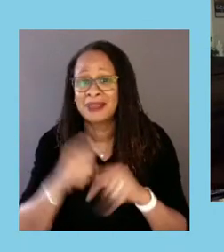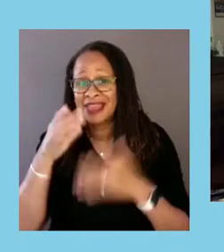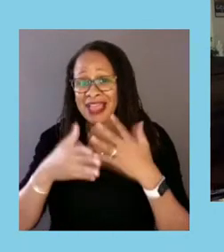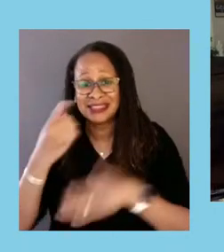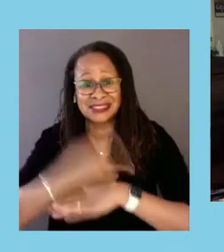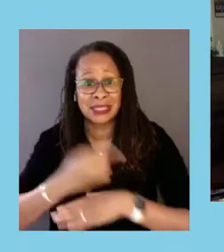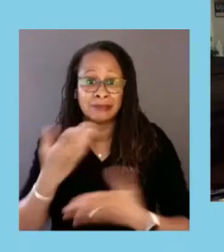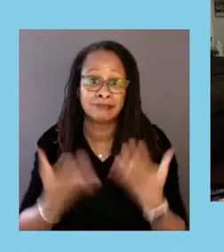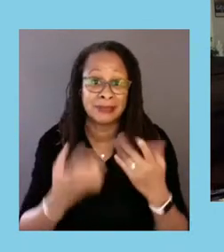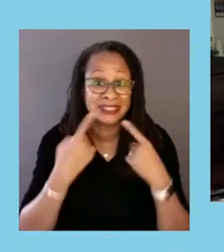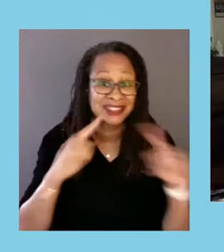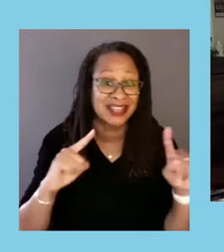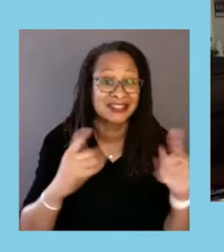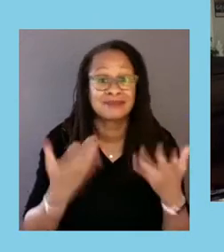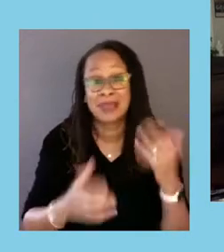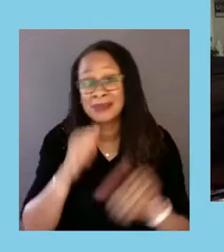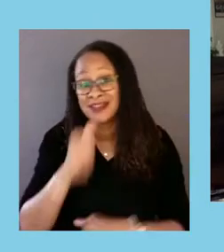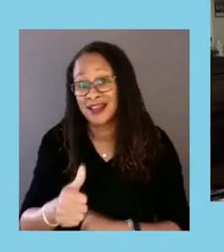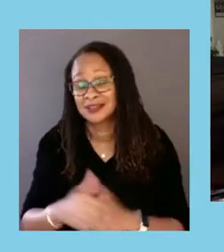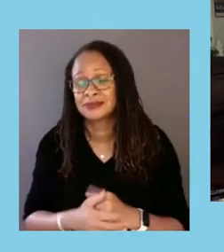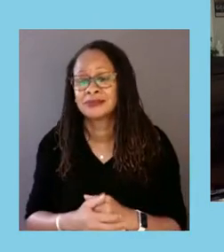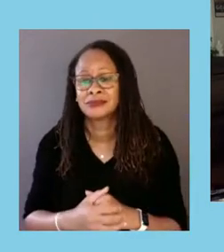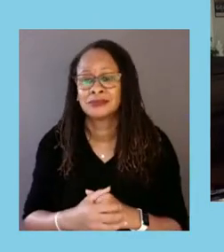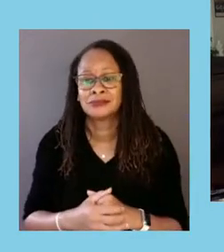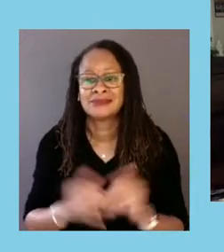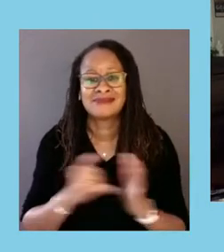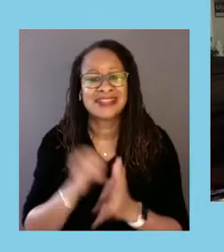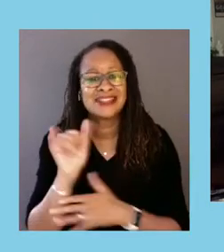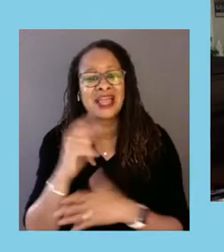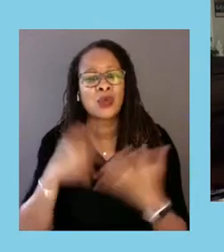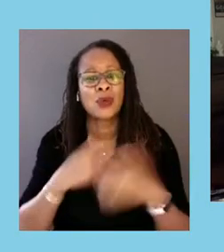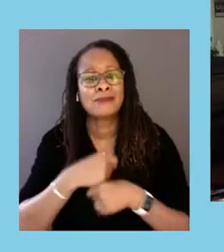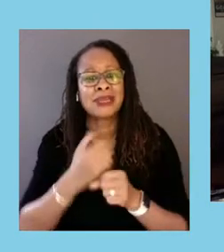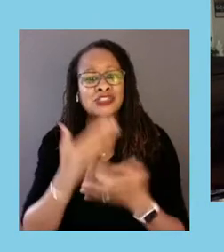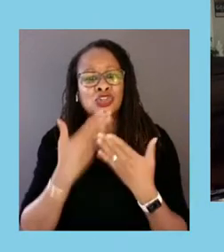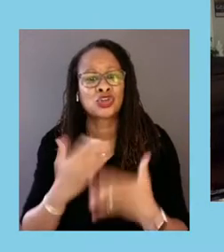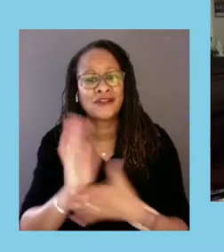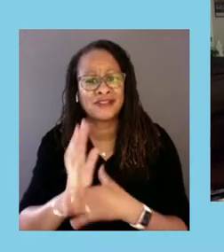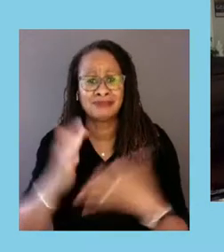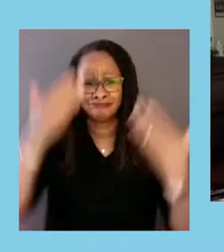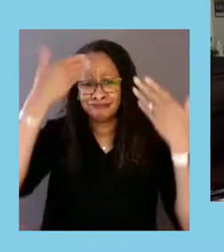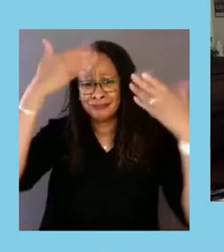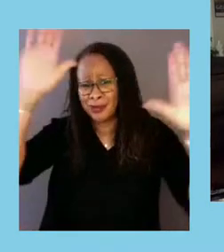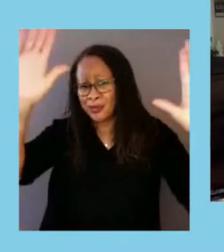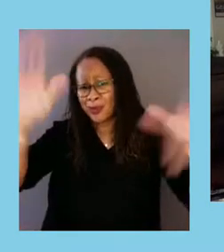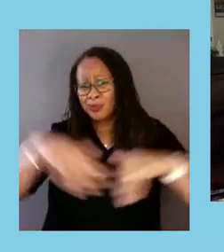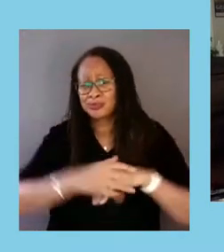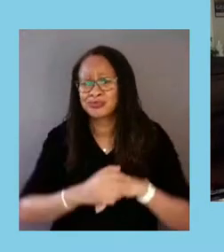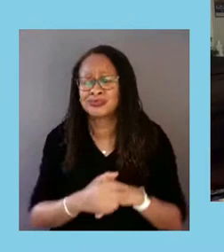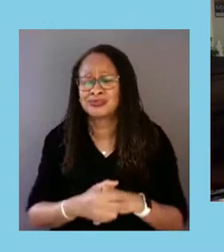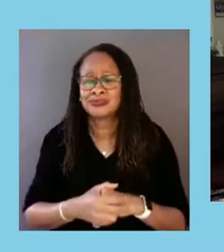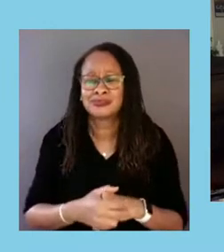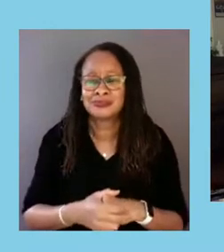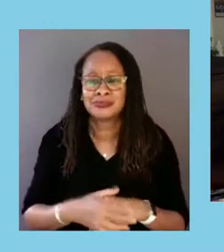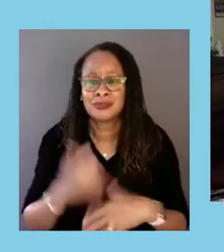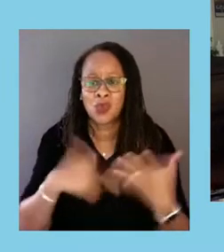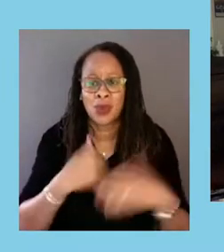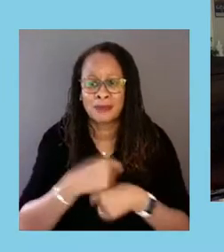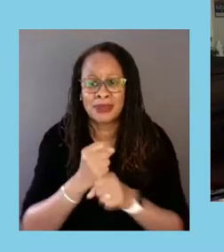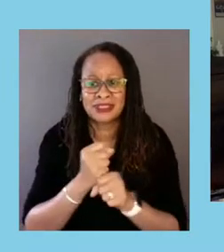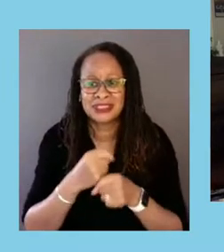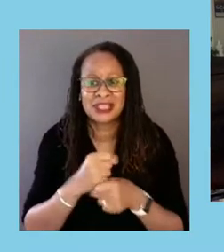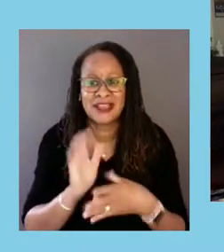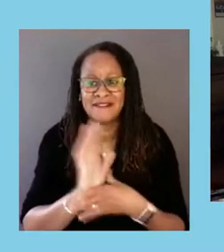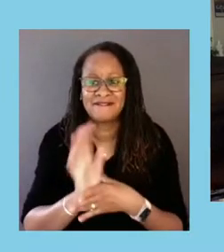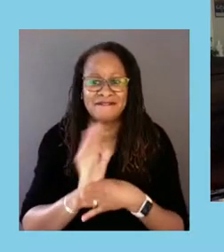work. I mean, it's like, what makes a good film? We don't know, right? What makes film hit the